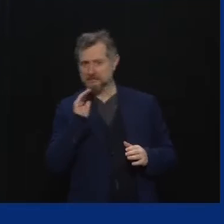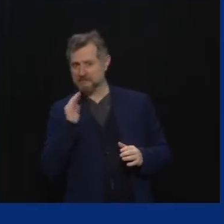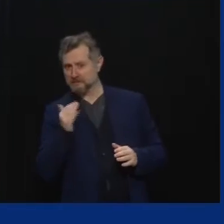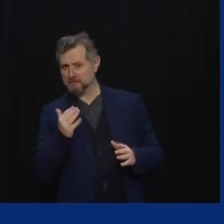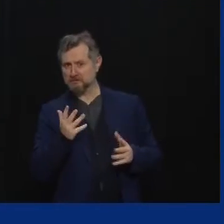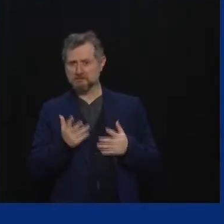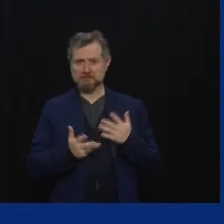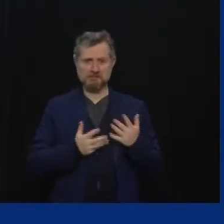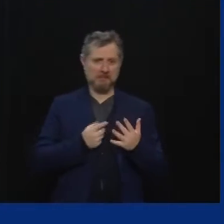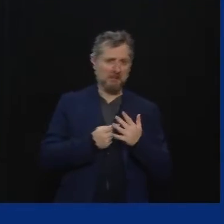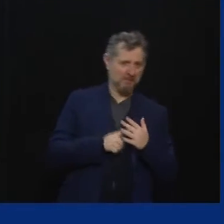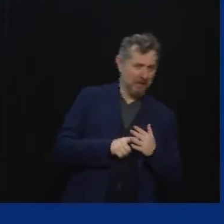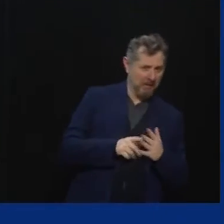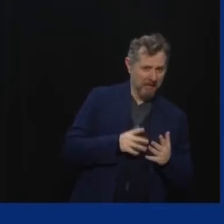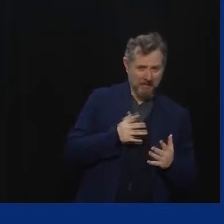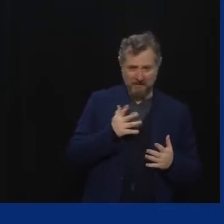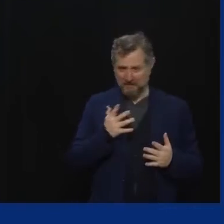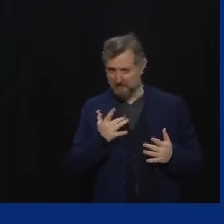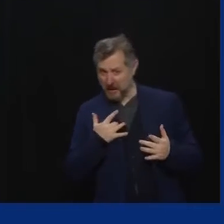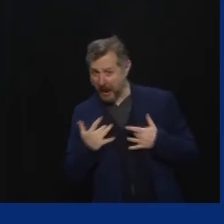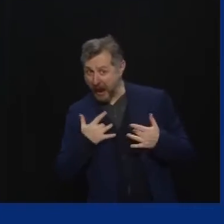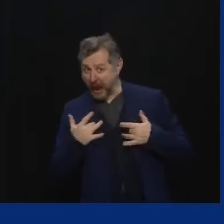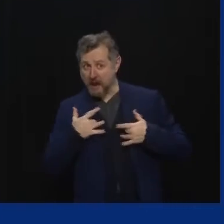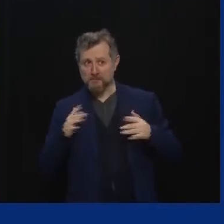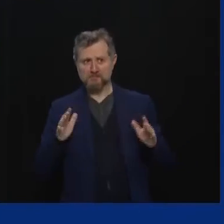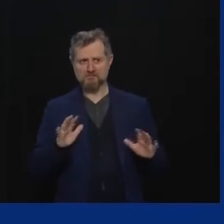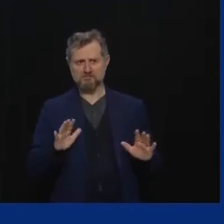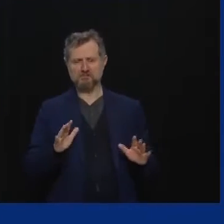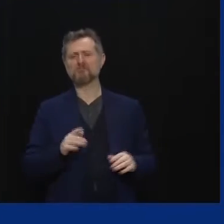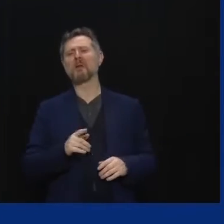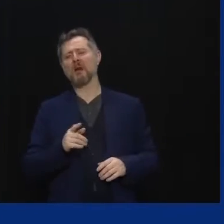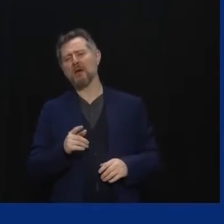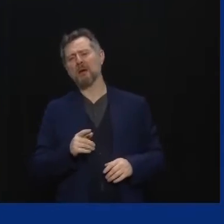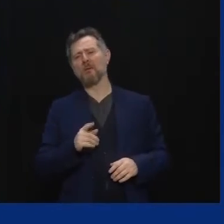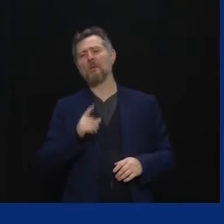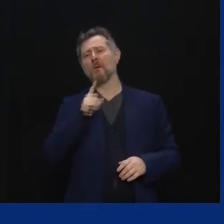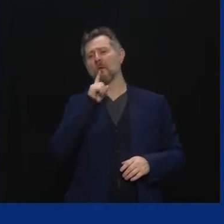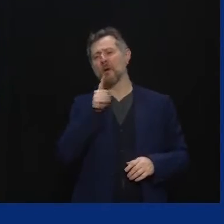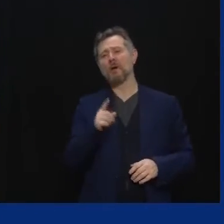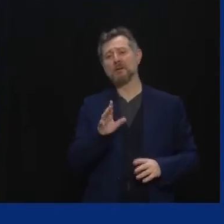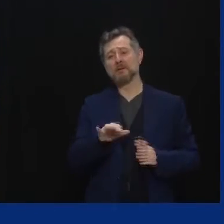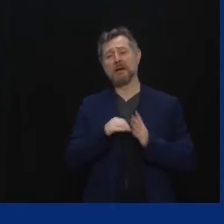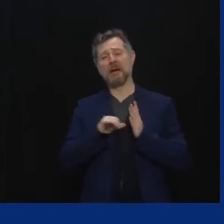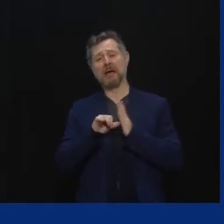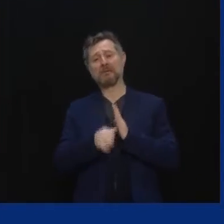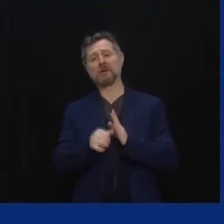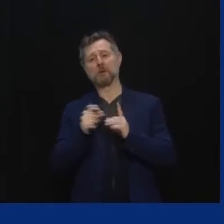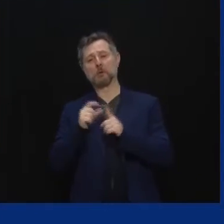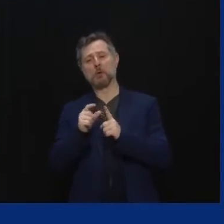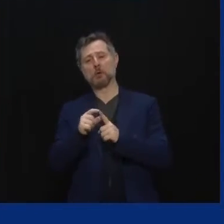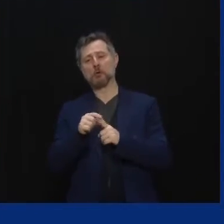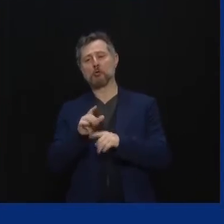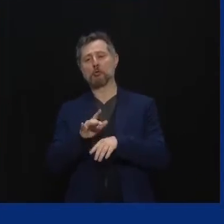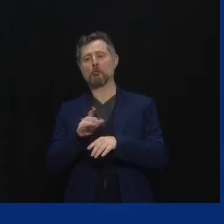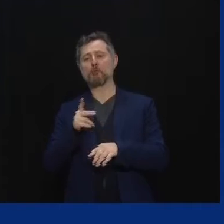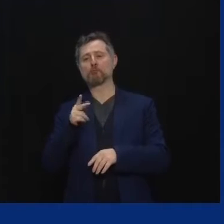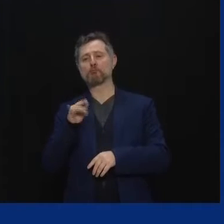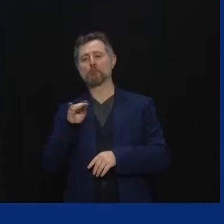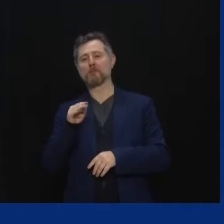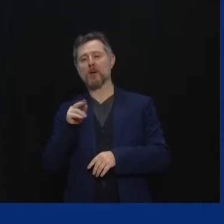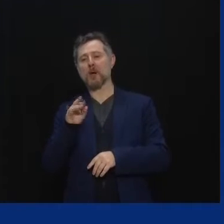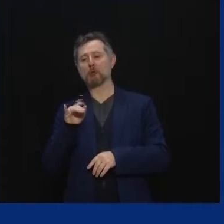too much? Well, the most important word you used just now was preliminary. All of this, it's not even a week since the South